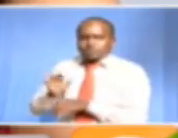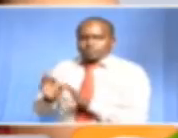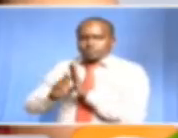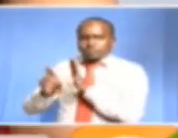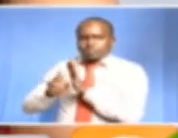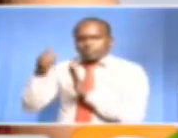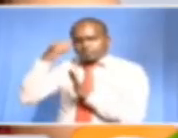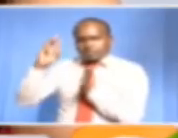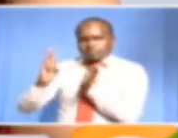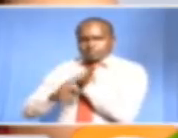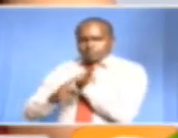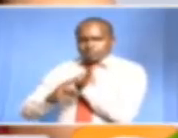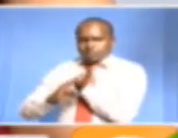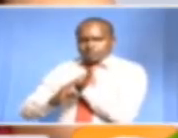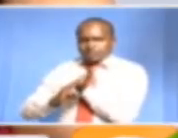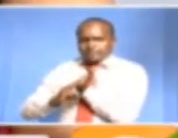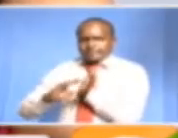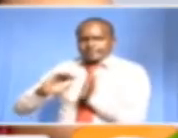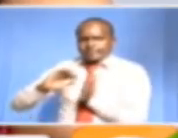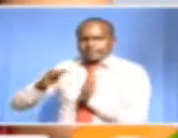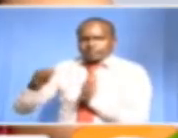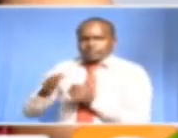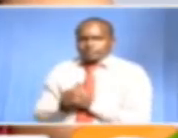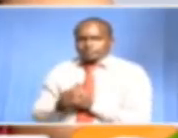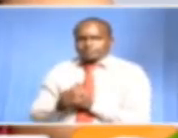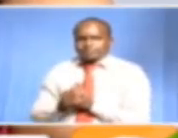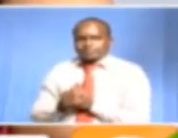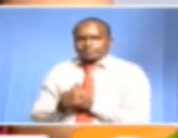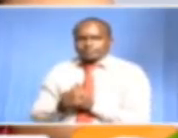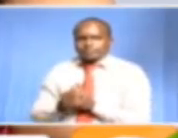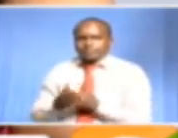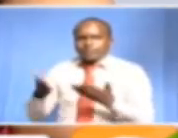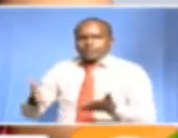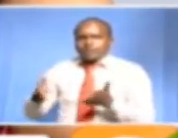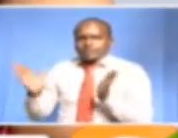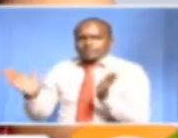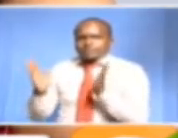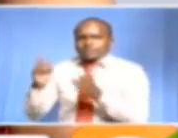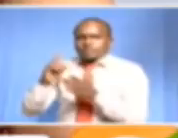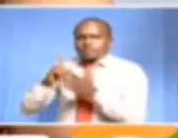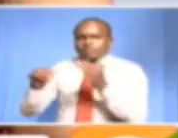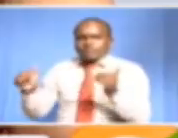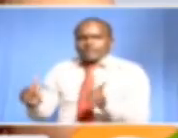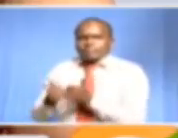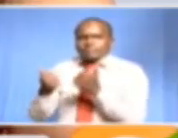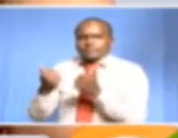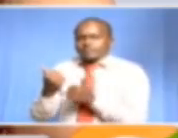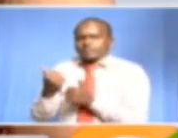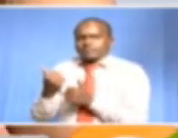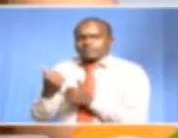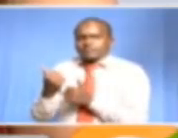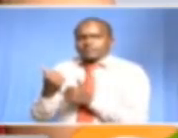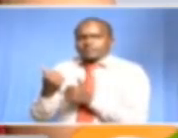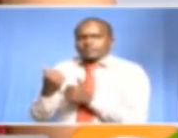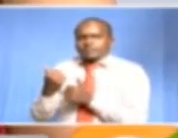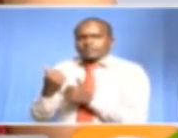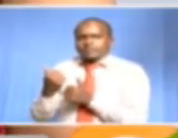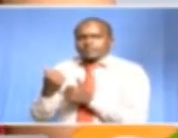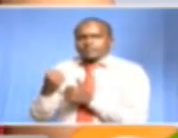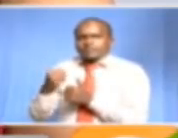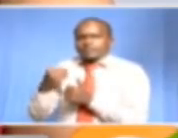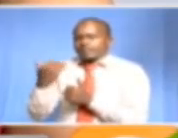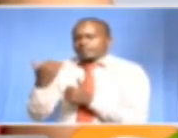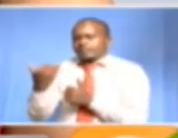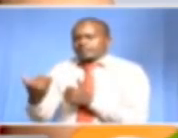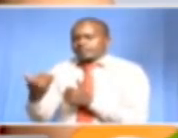Migori County. Right. Let's shift gears a bit to current affairs. Of course, what happened there, very unfortunate news of the young lady, Sharon Otieno,